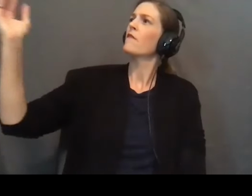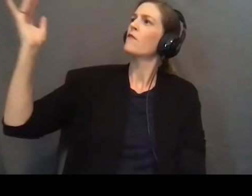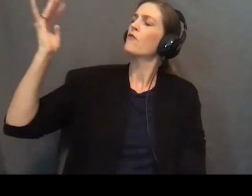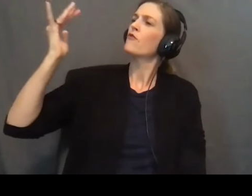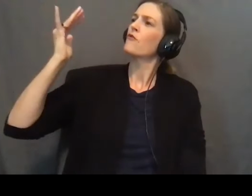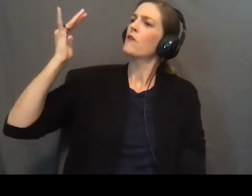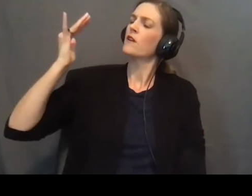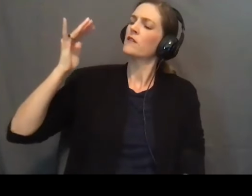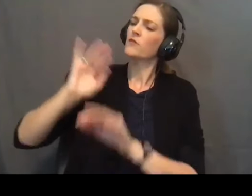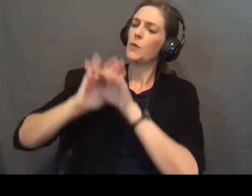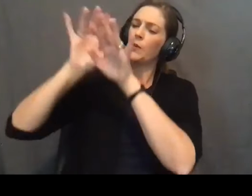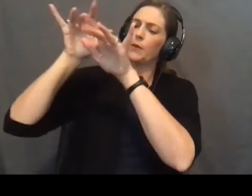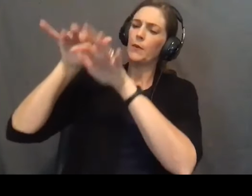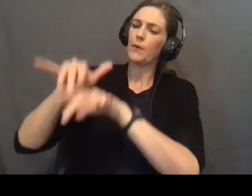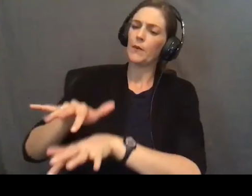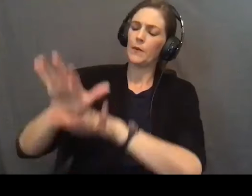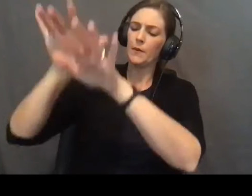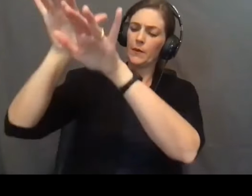deep and wide